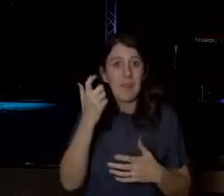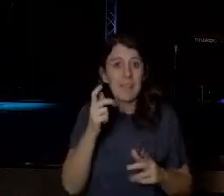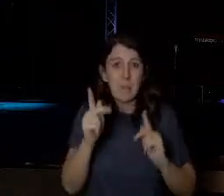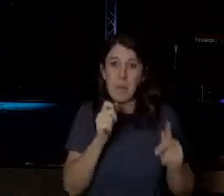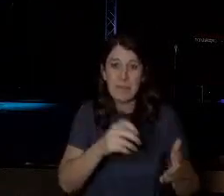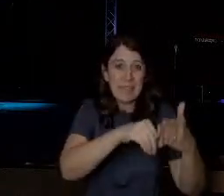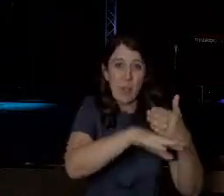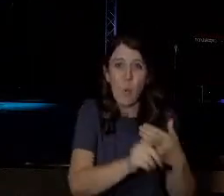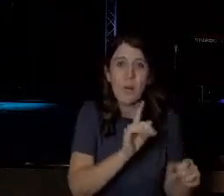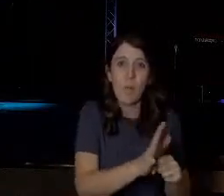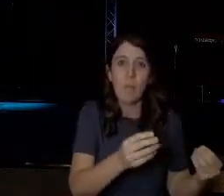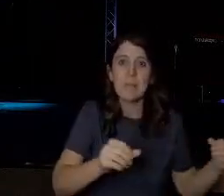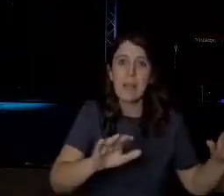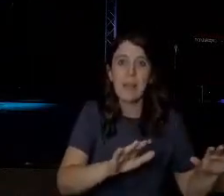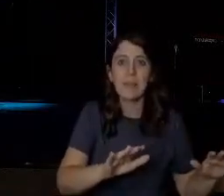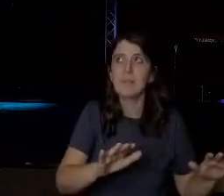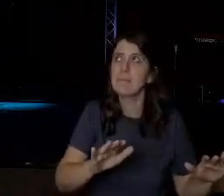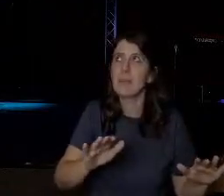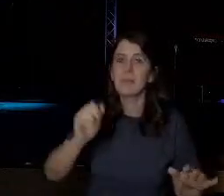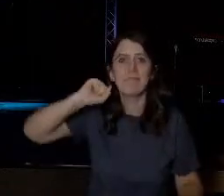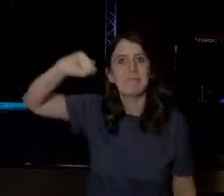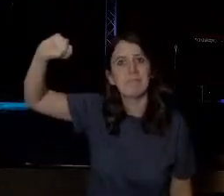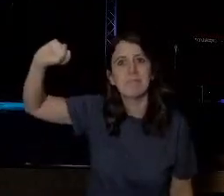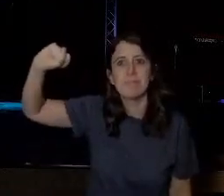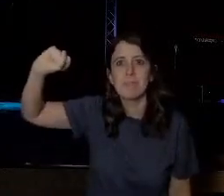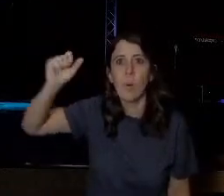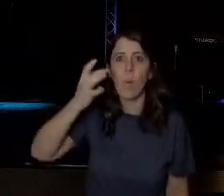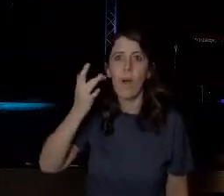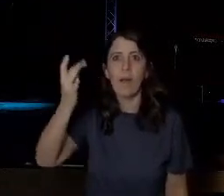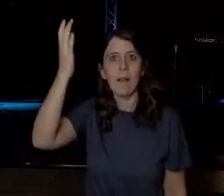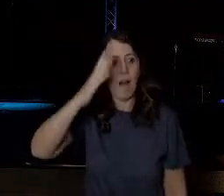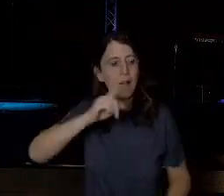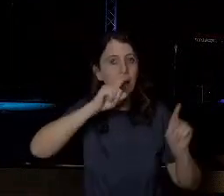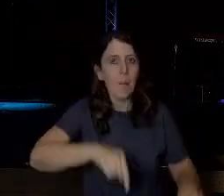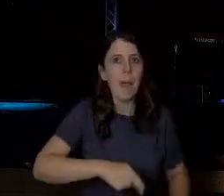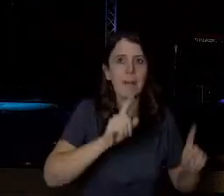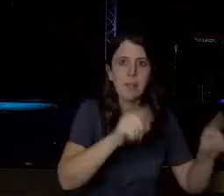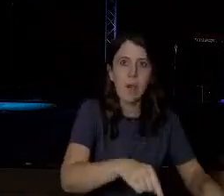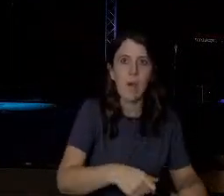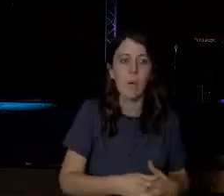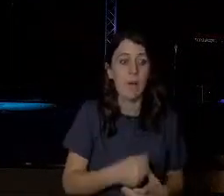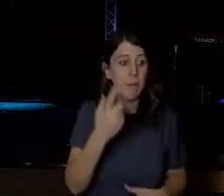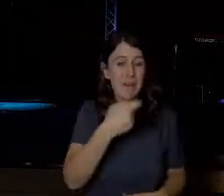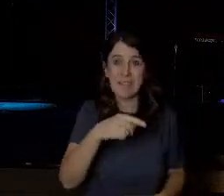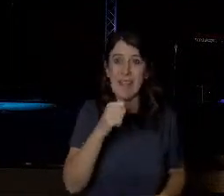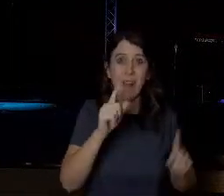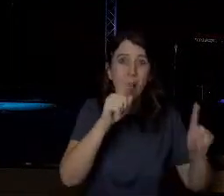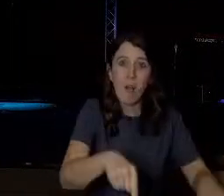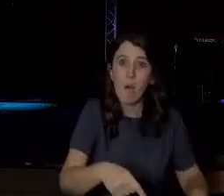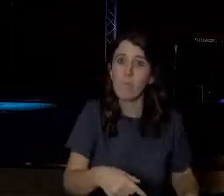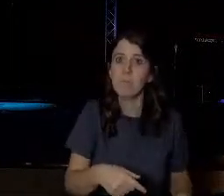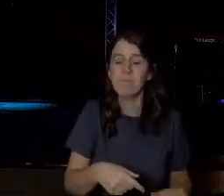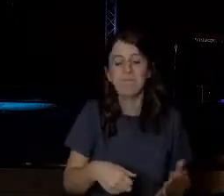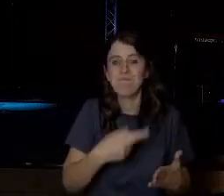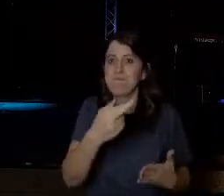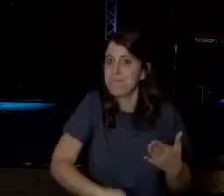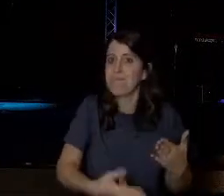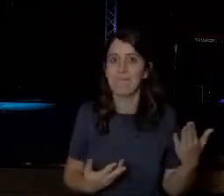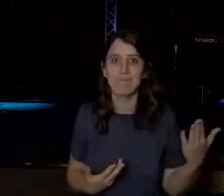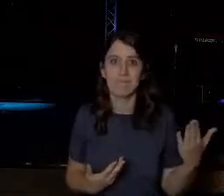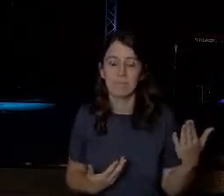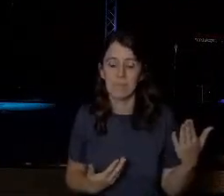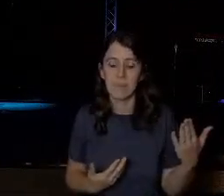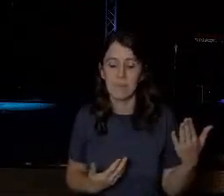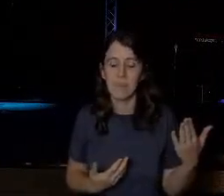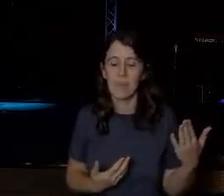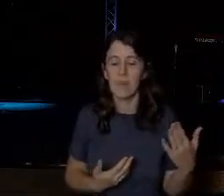God because God had told them to go. And so from not going, there was actually some consequences there. No one over the age of 20, when that